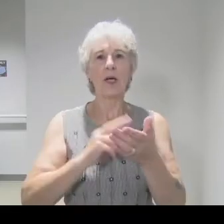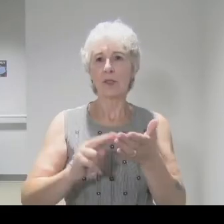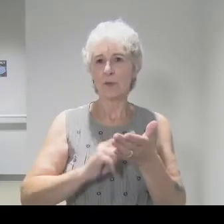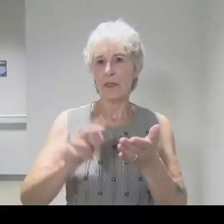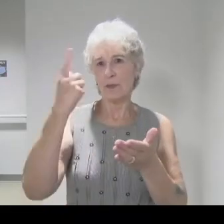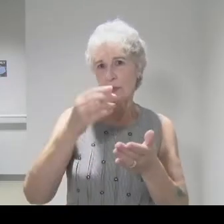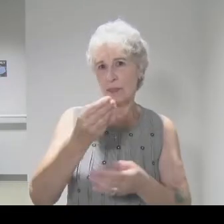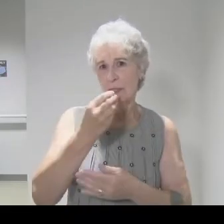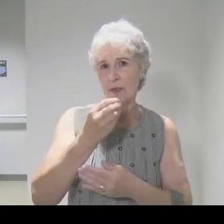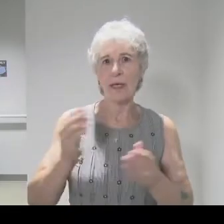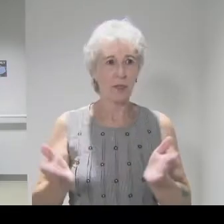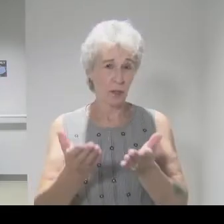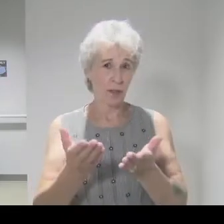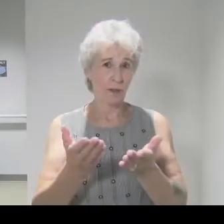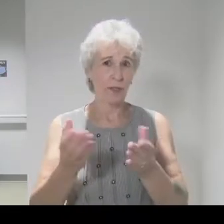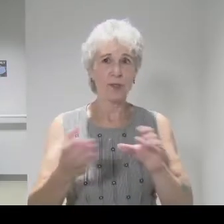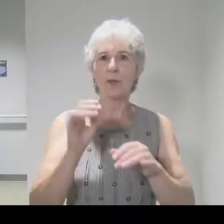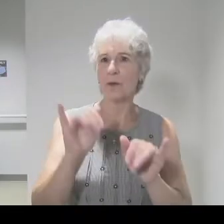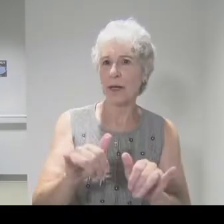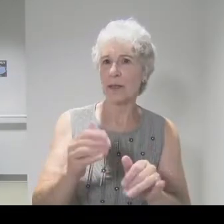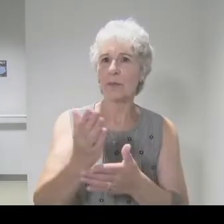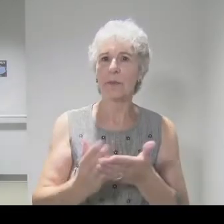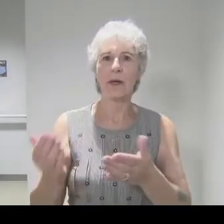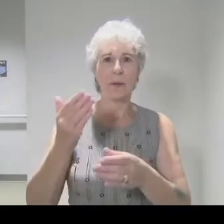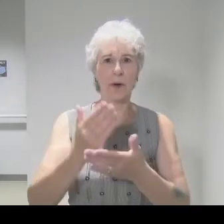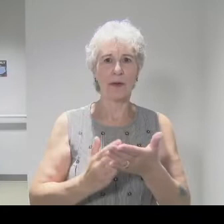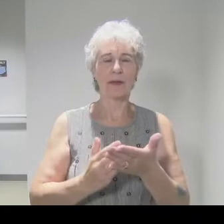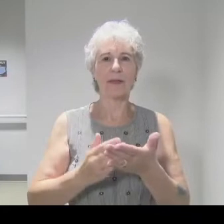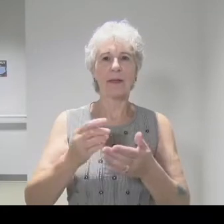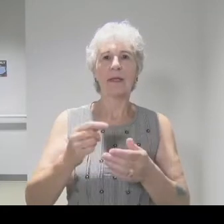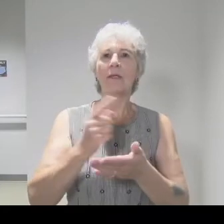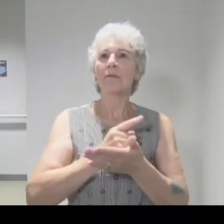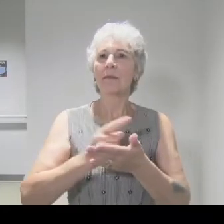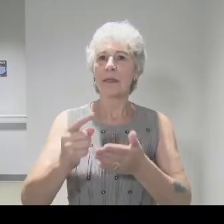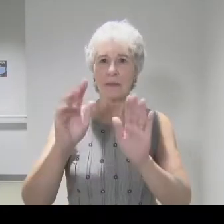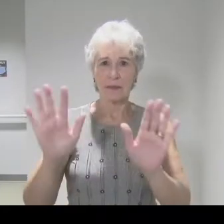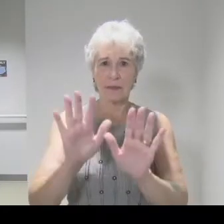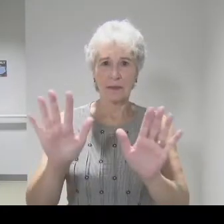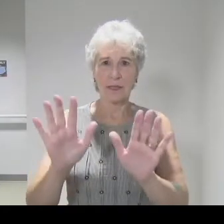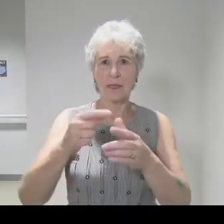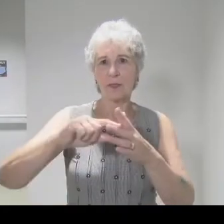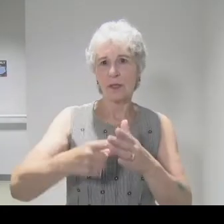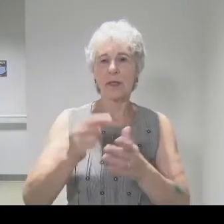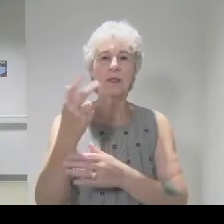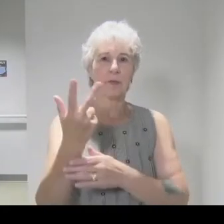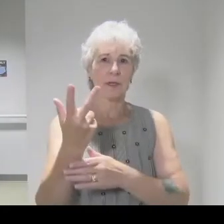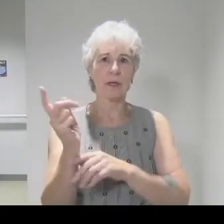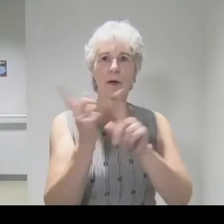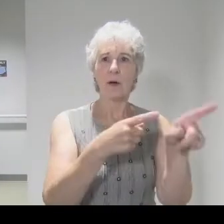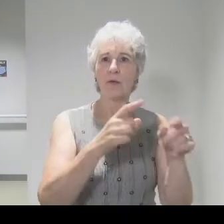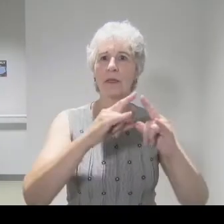encourage you to do that, to be a part of this event next Sunday, starting at 3 o'clock over at